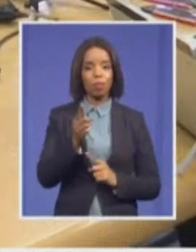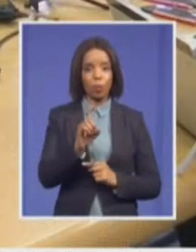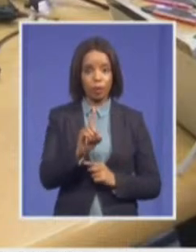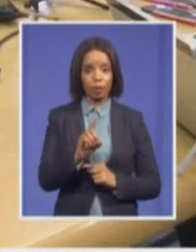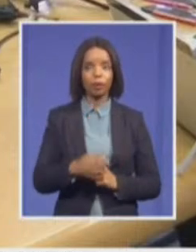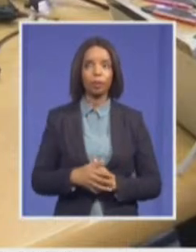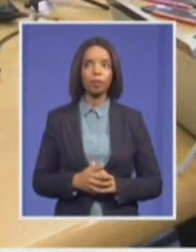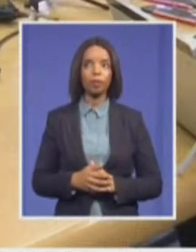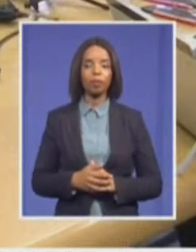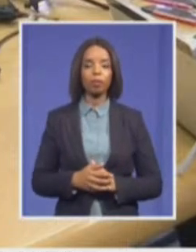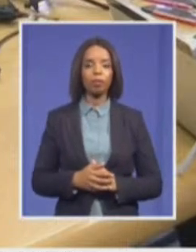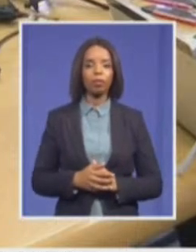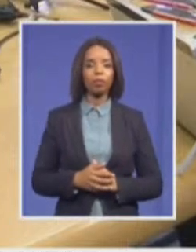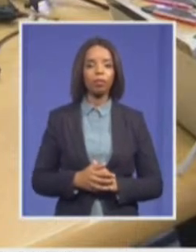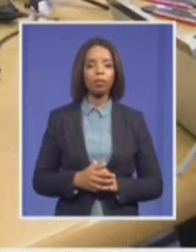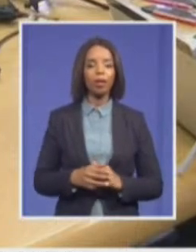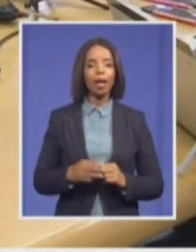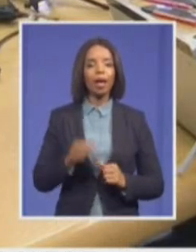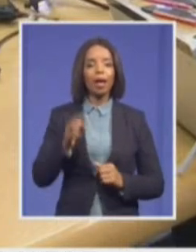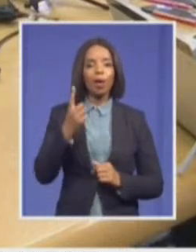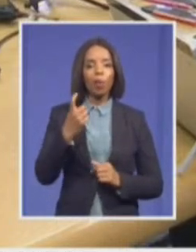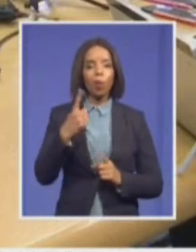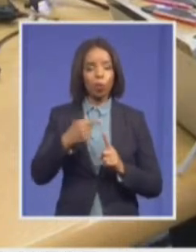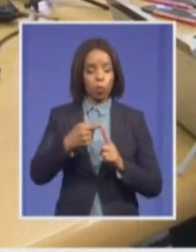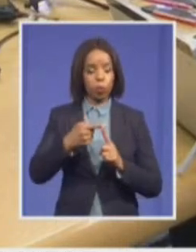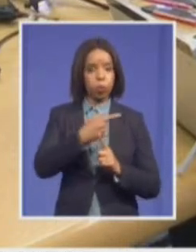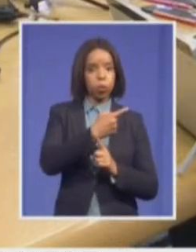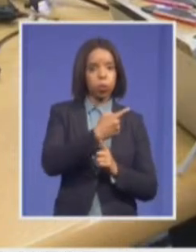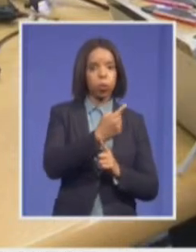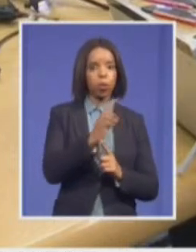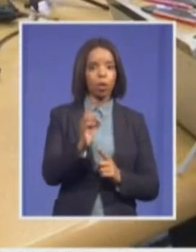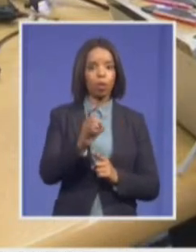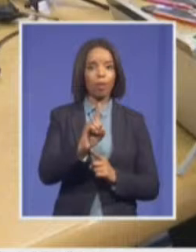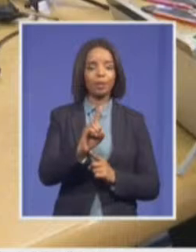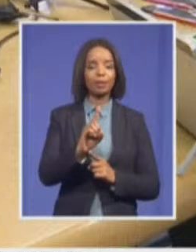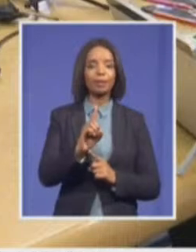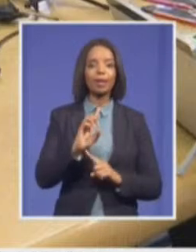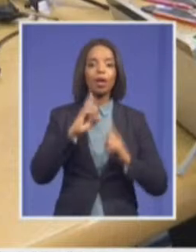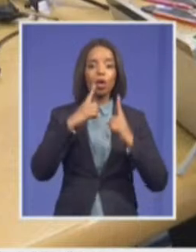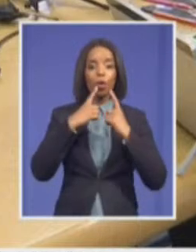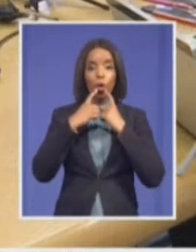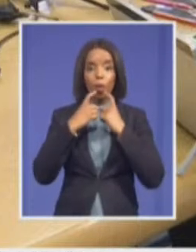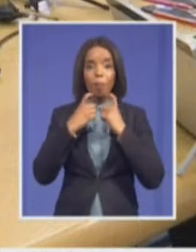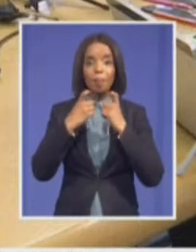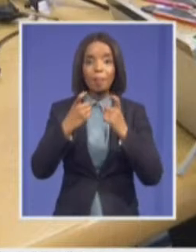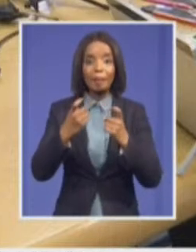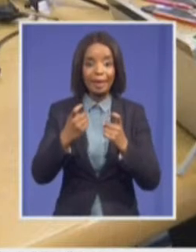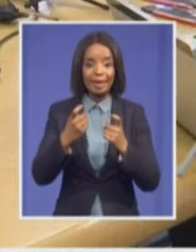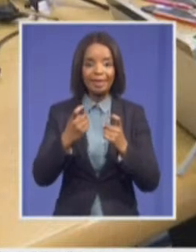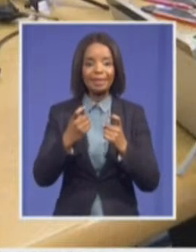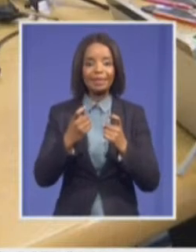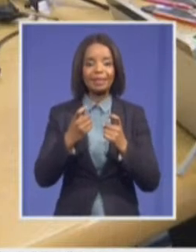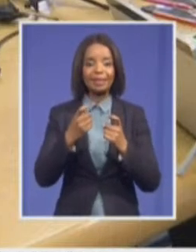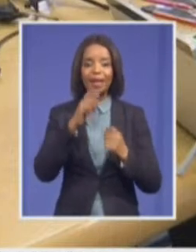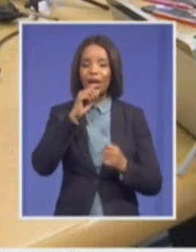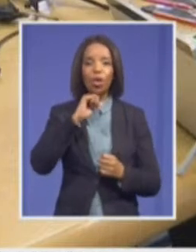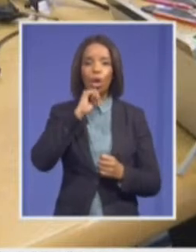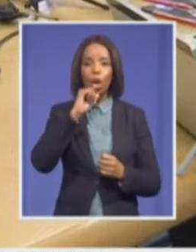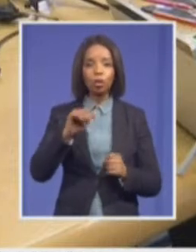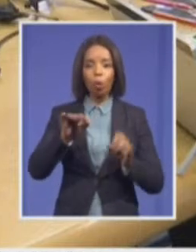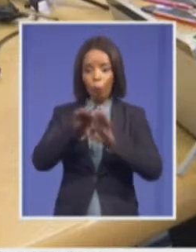was the complaint we received, not a blanket ban on the